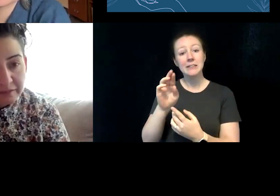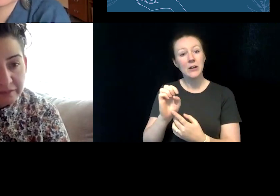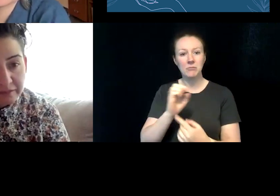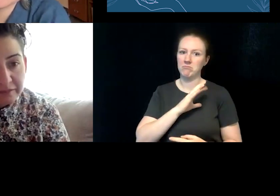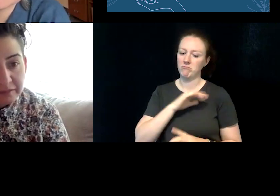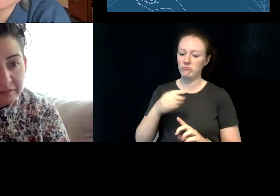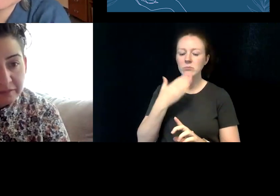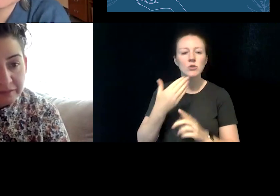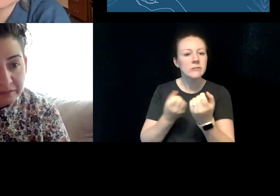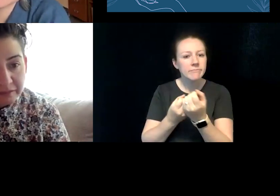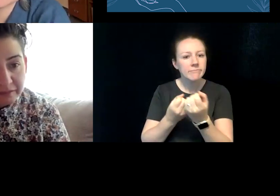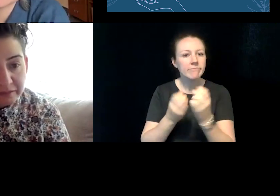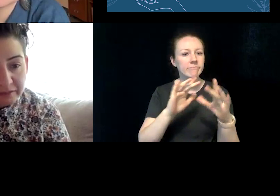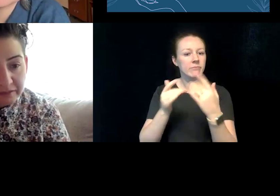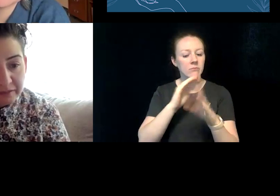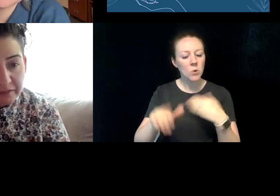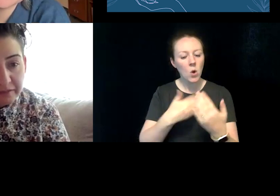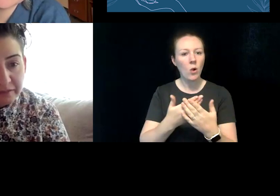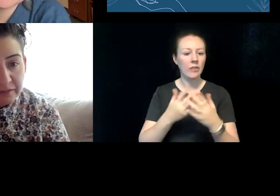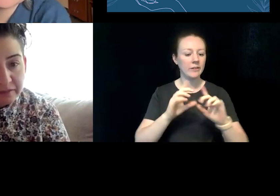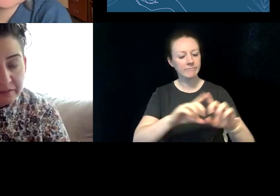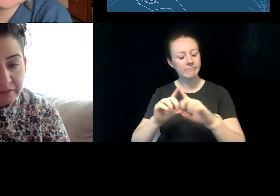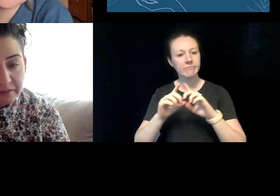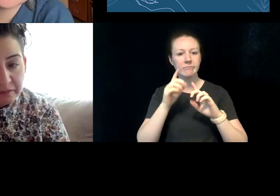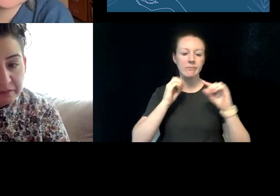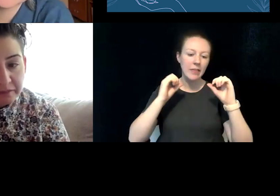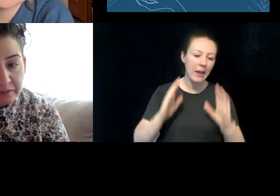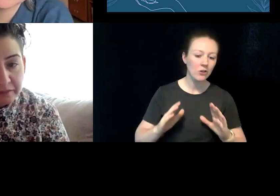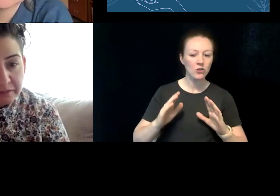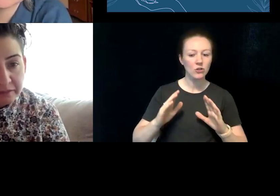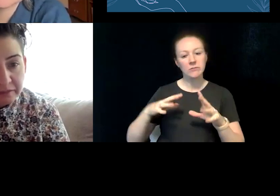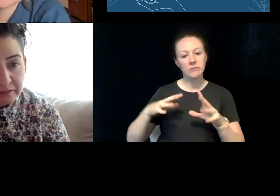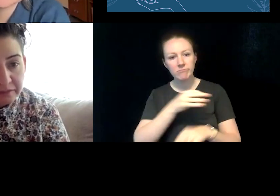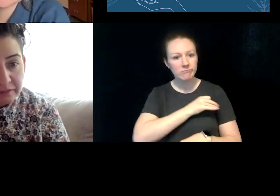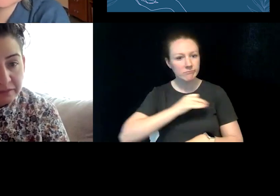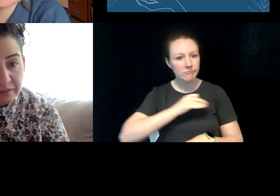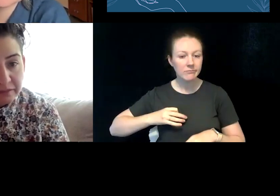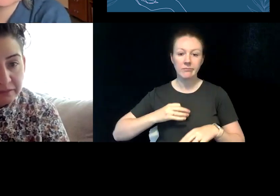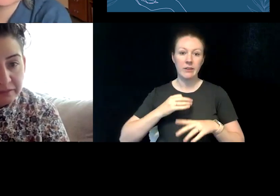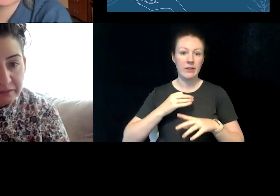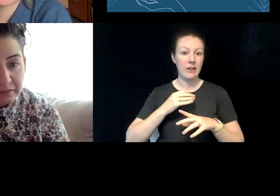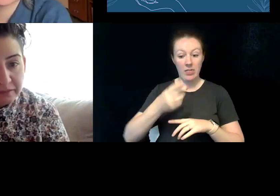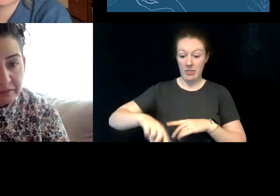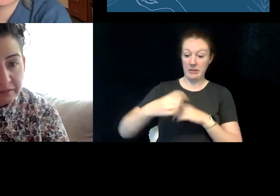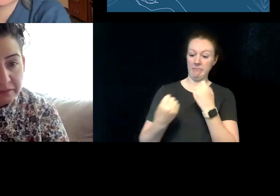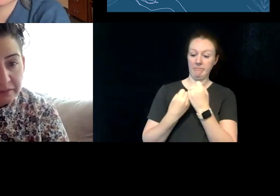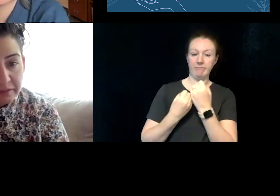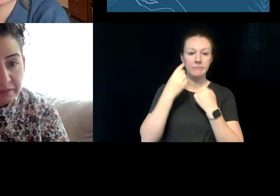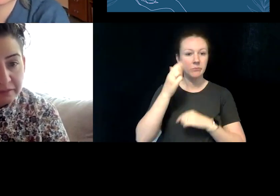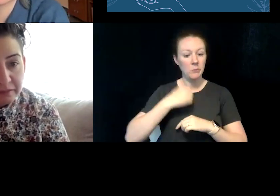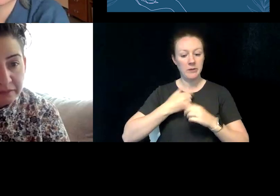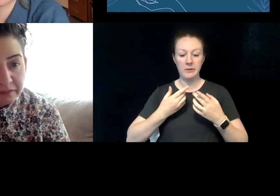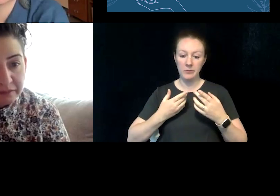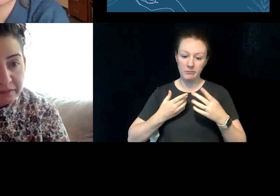the cast and all the creatives. Great advice and a lot of support for me throughout the casting process.